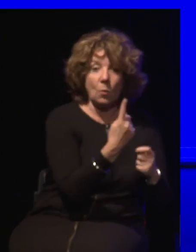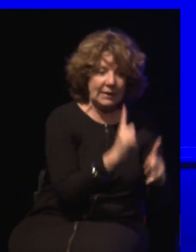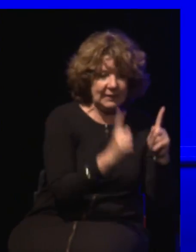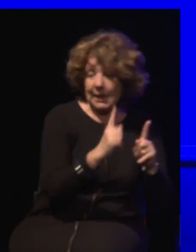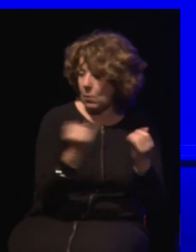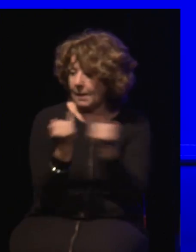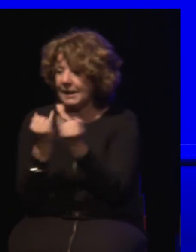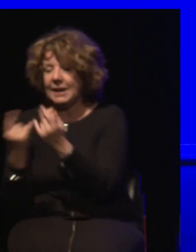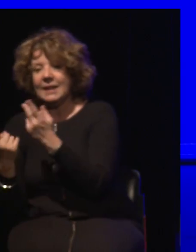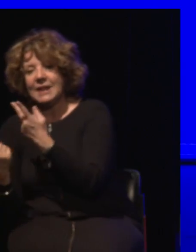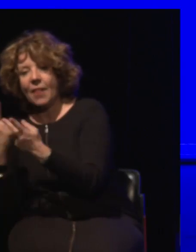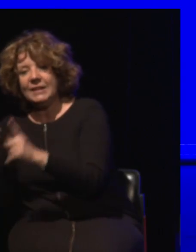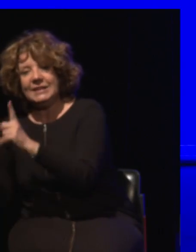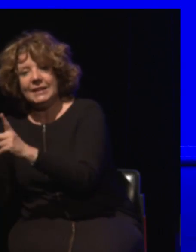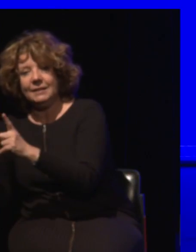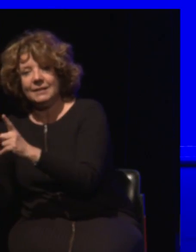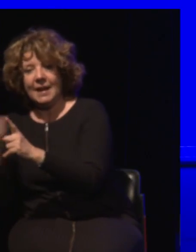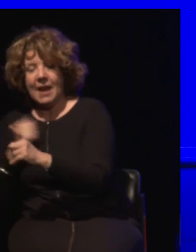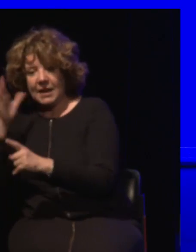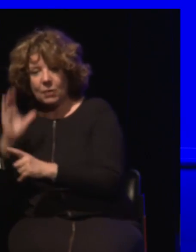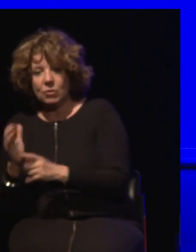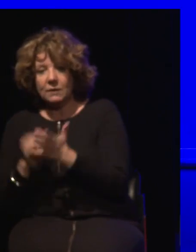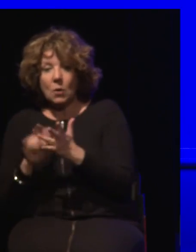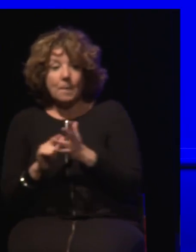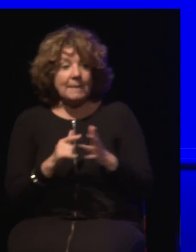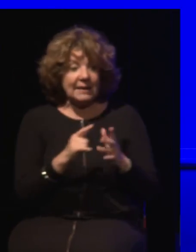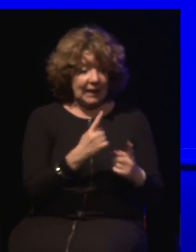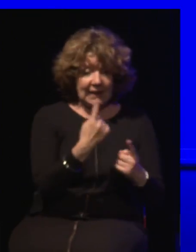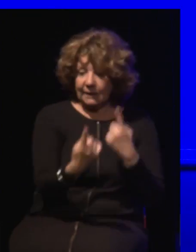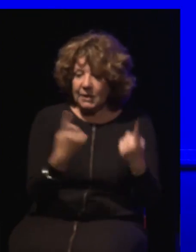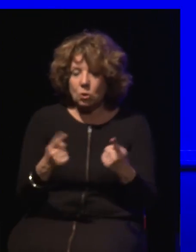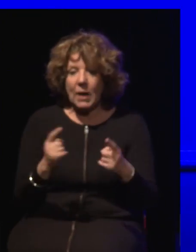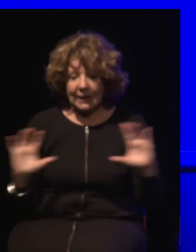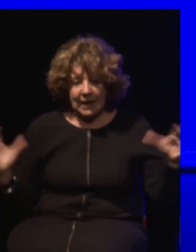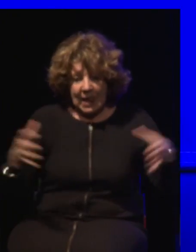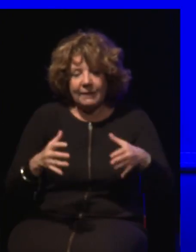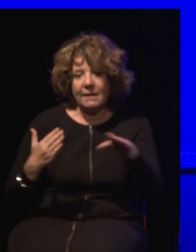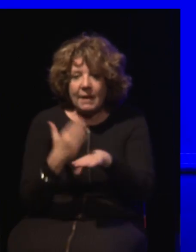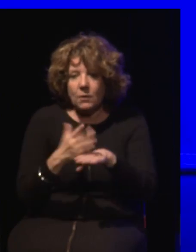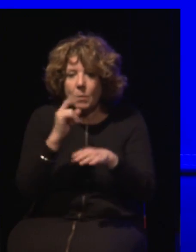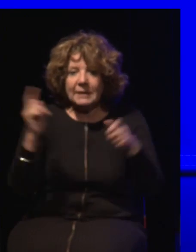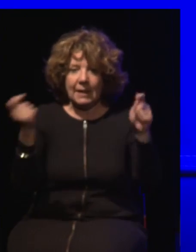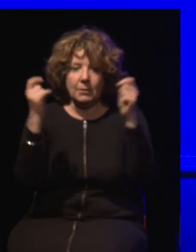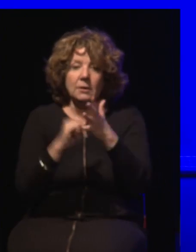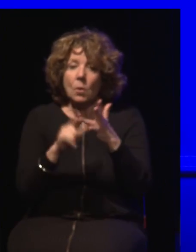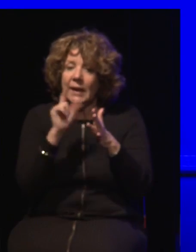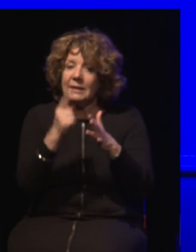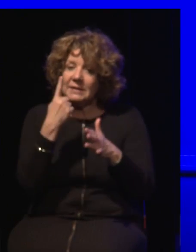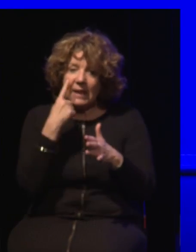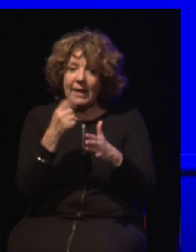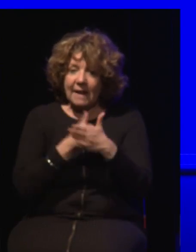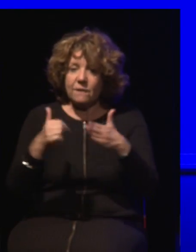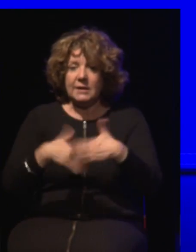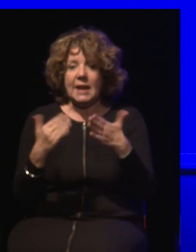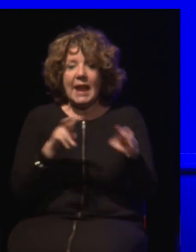and collective effort could be celebrated so that we could see how our daily actions affect the health of our city,